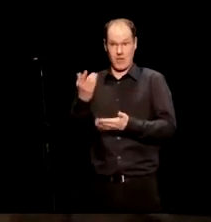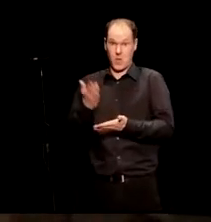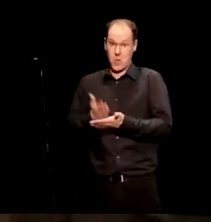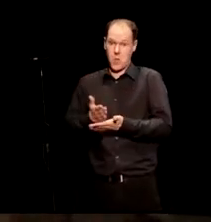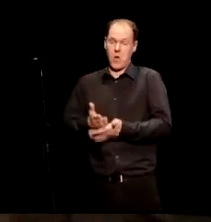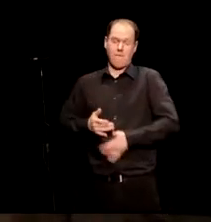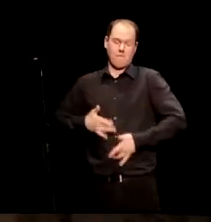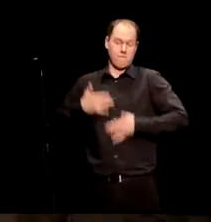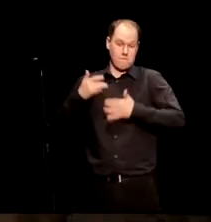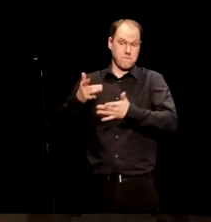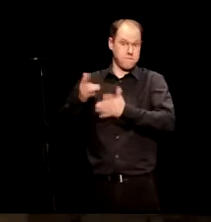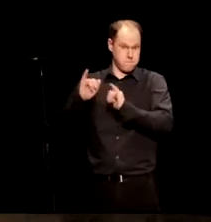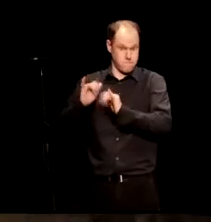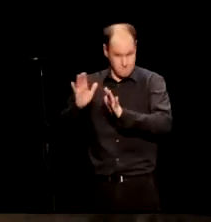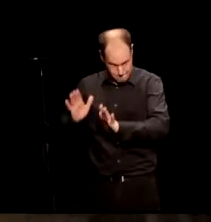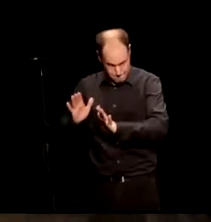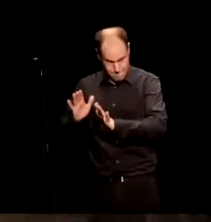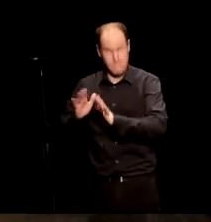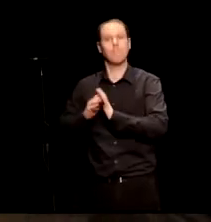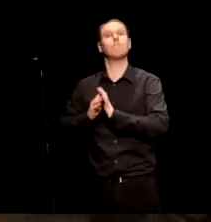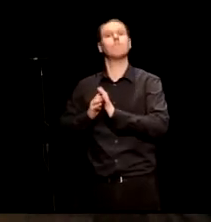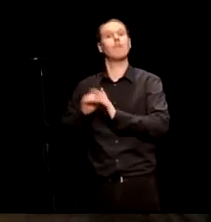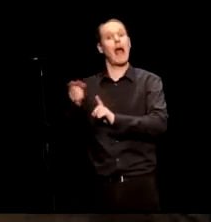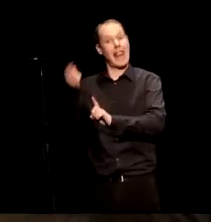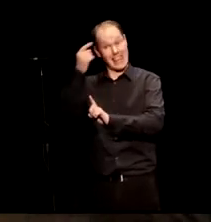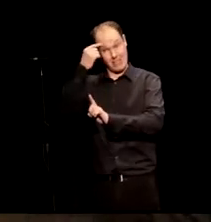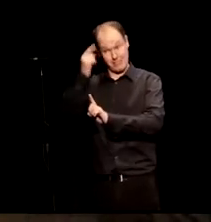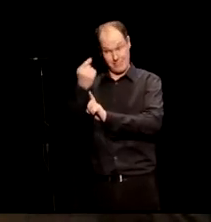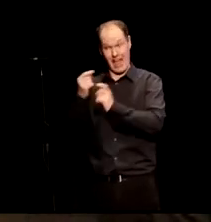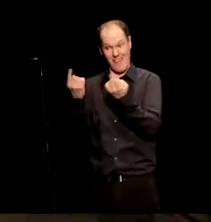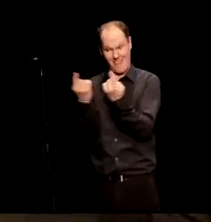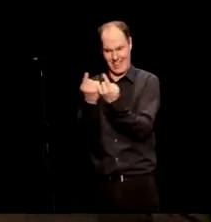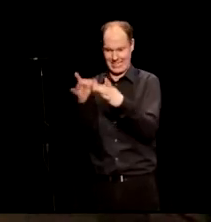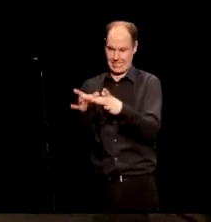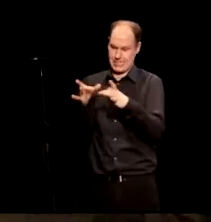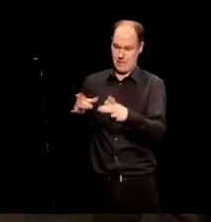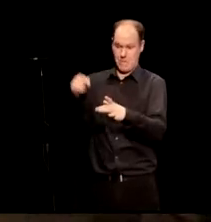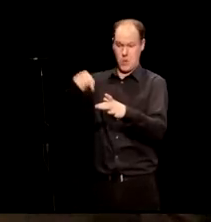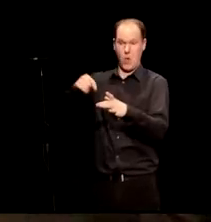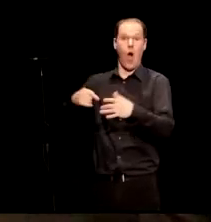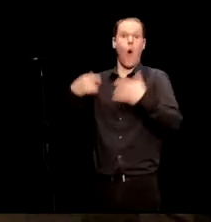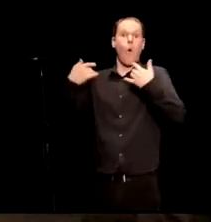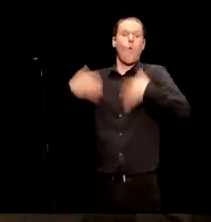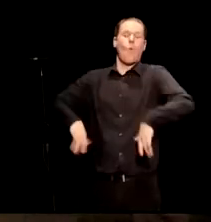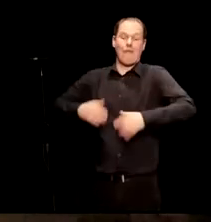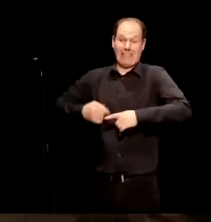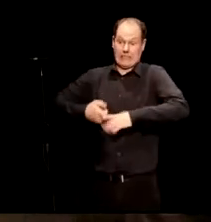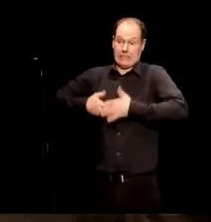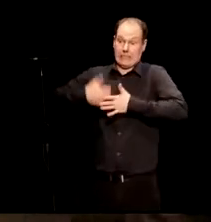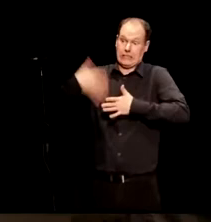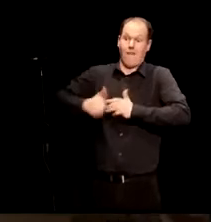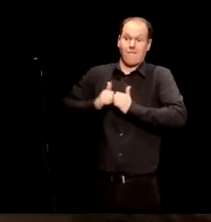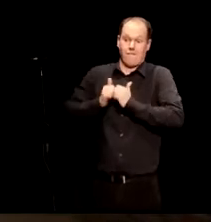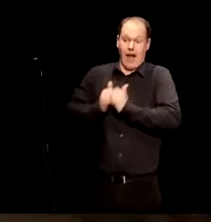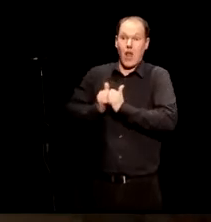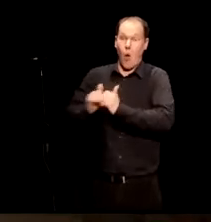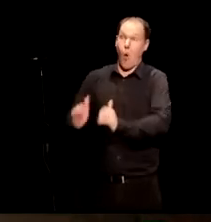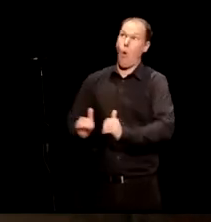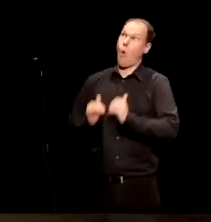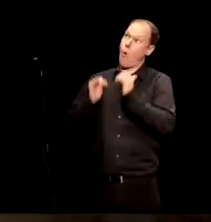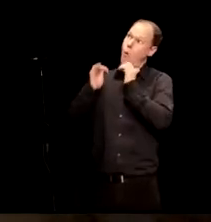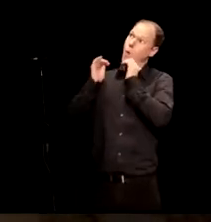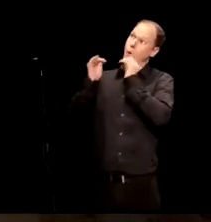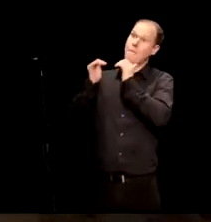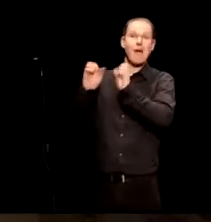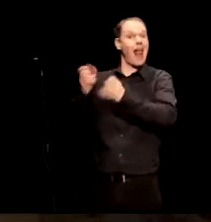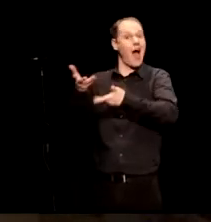great store. He considers the article to be of inestimable value and has offered a